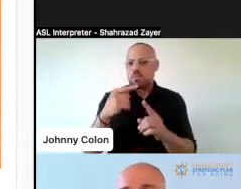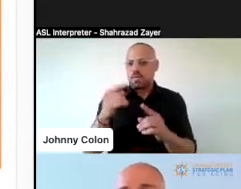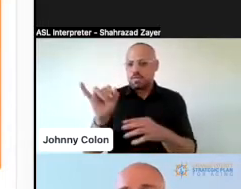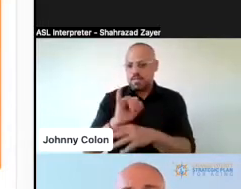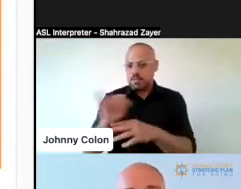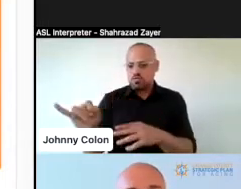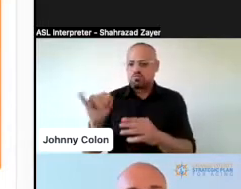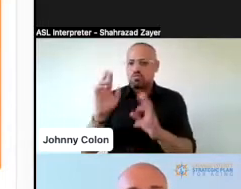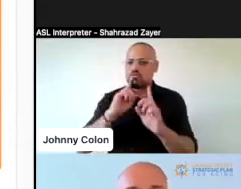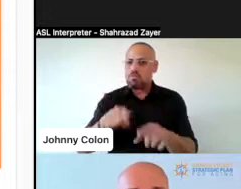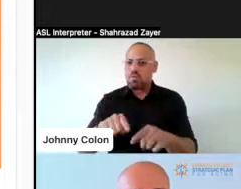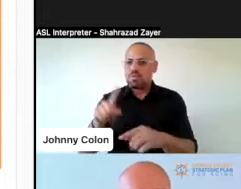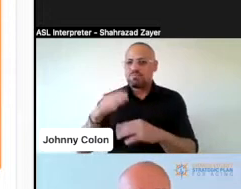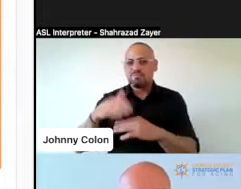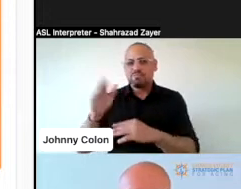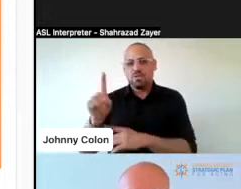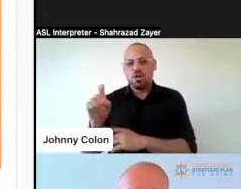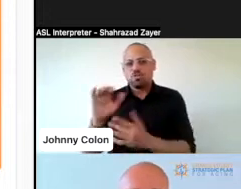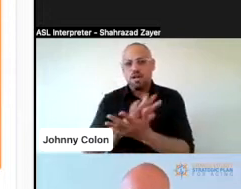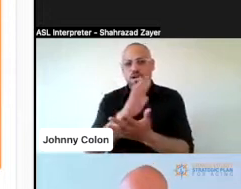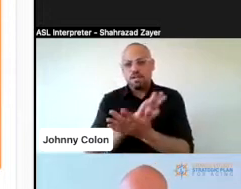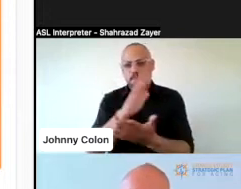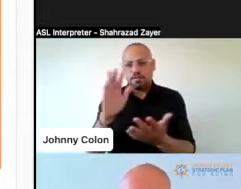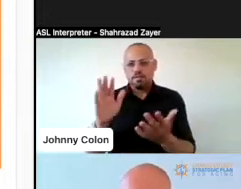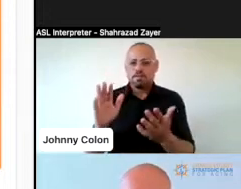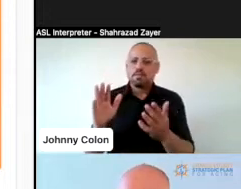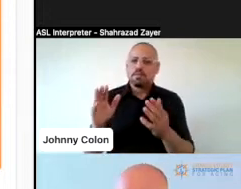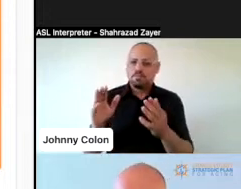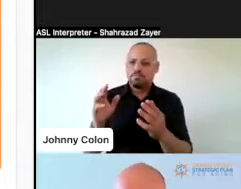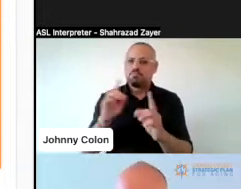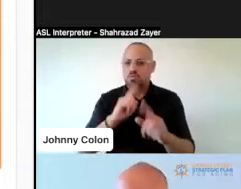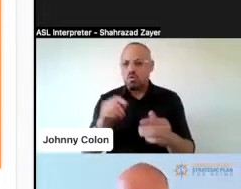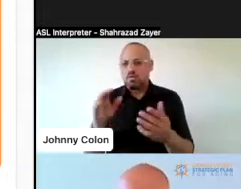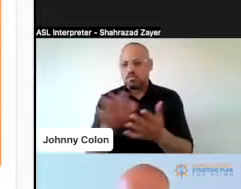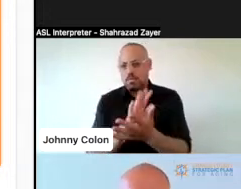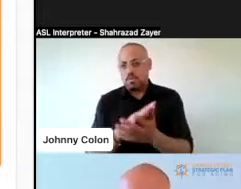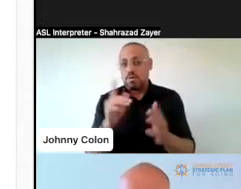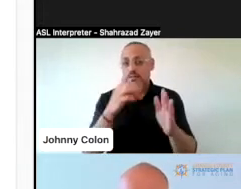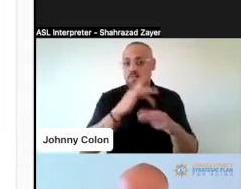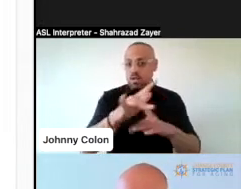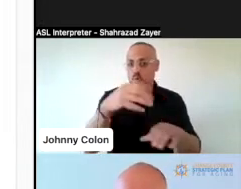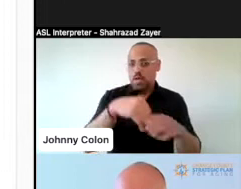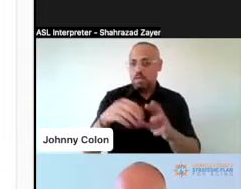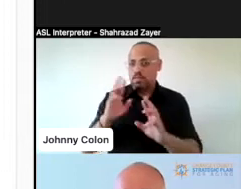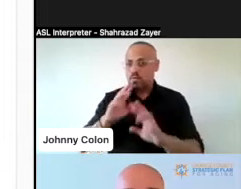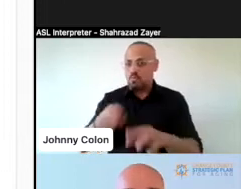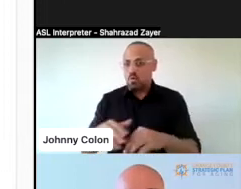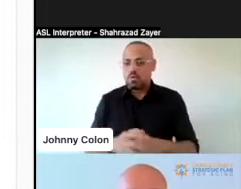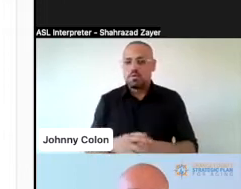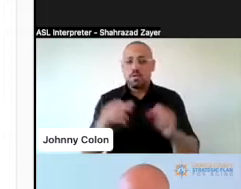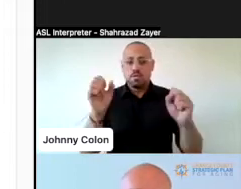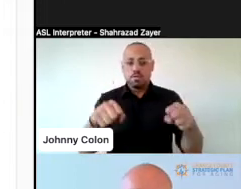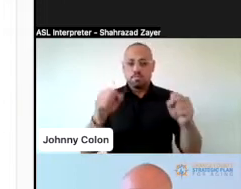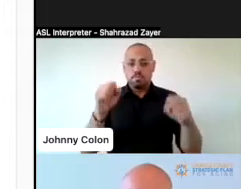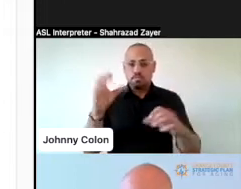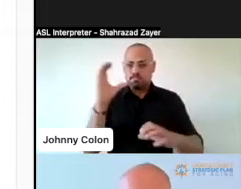and 100 plus academic papers. These are available in the report. It's possible to